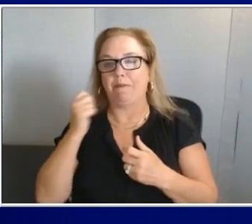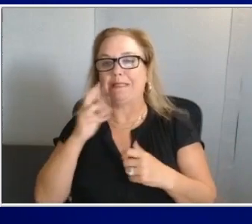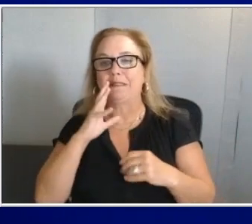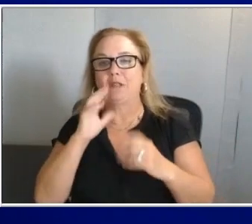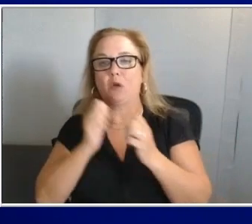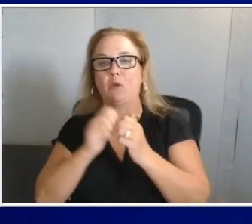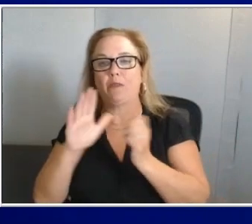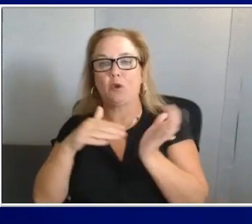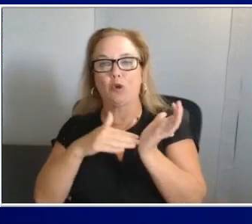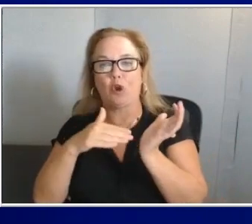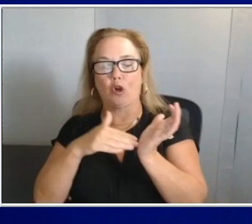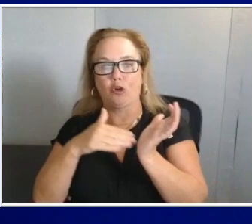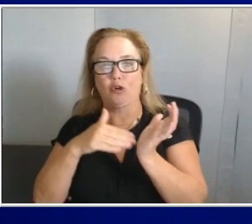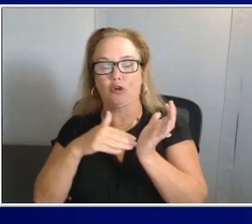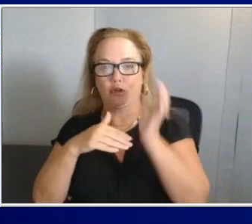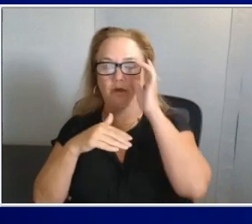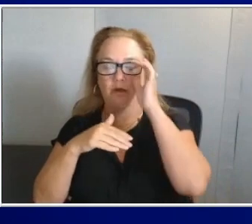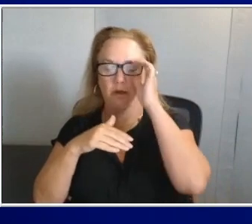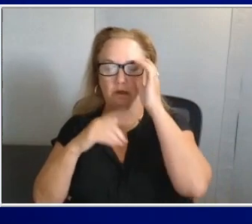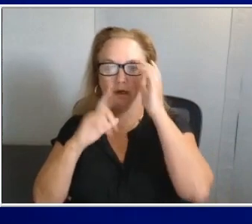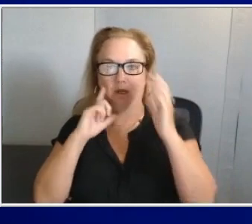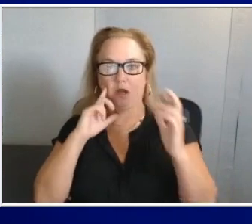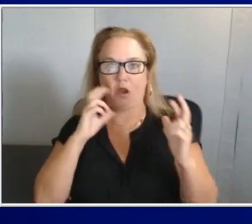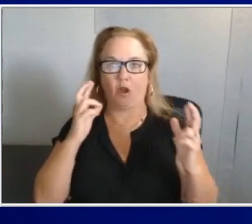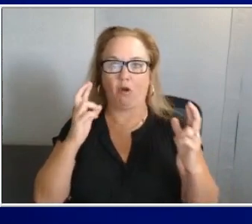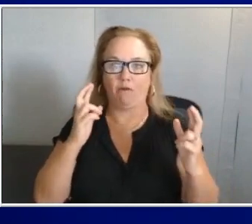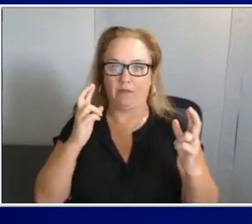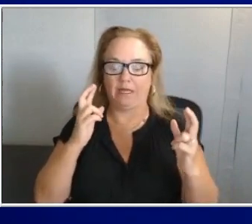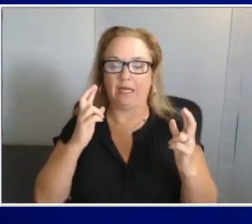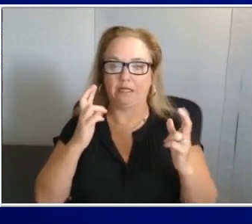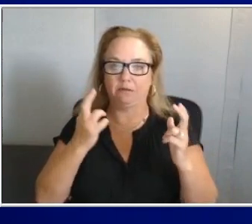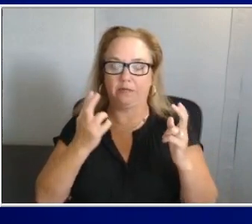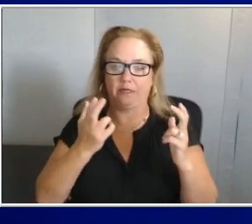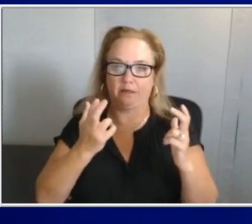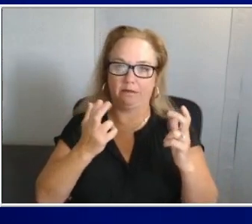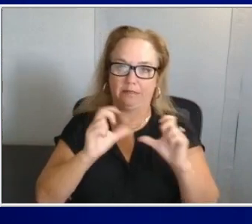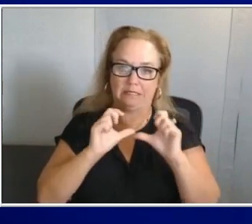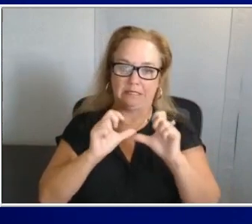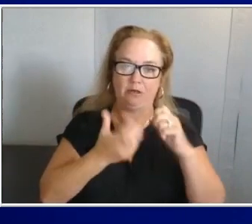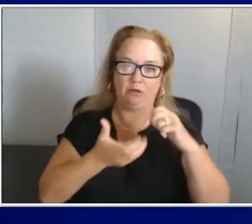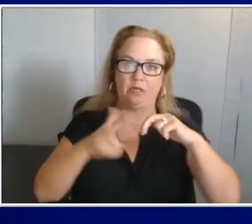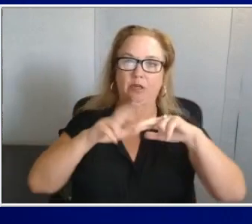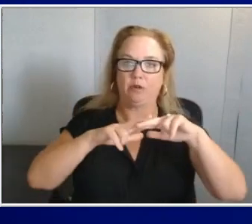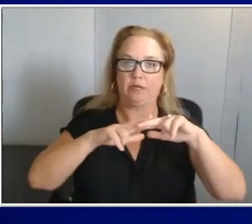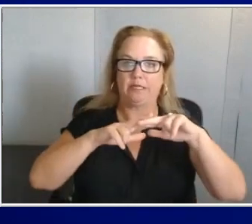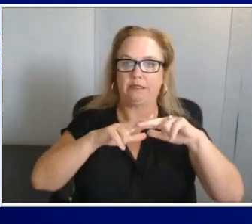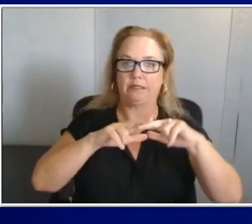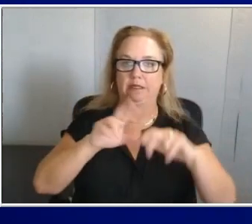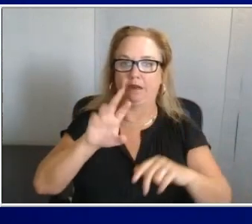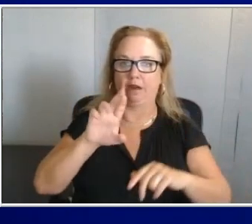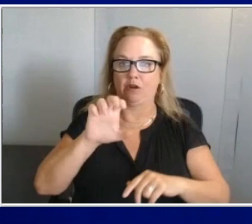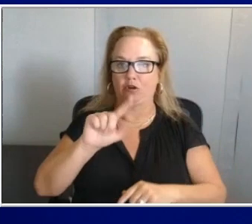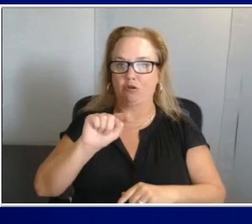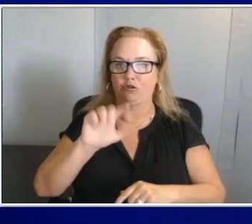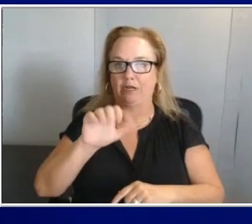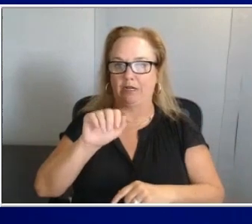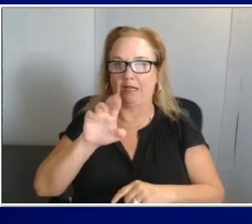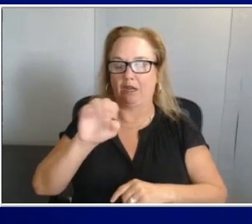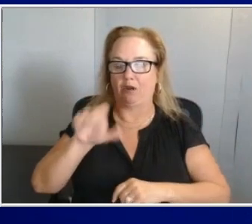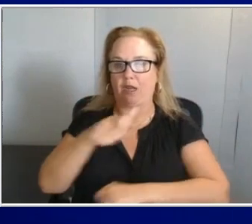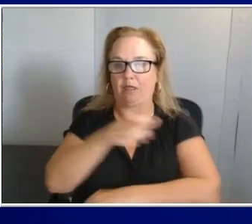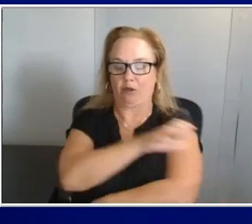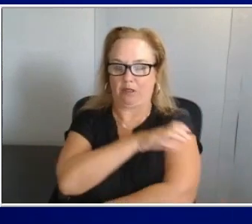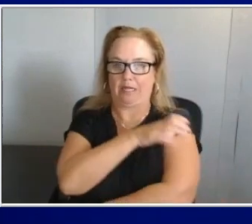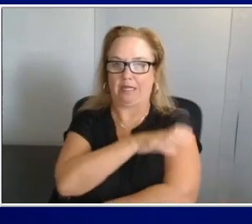primary provider, and then hopefully as the supply continues to increase, we'll have them at the urgent cares and other clinics as well.